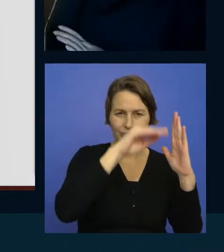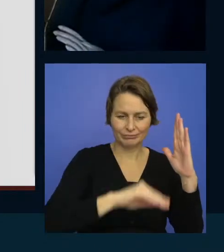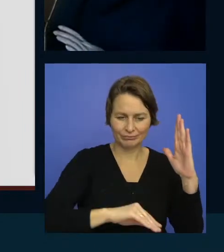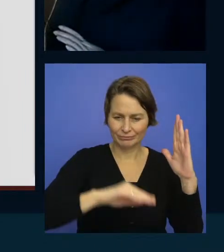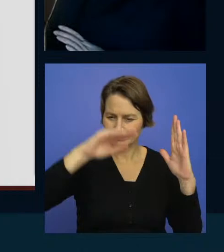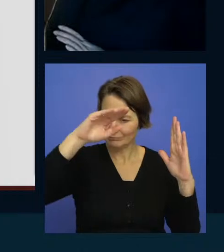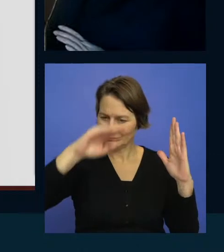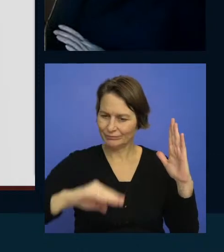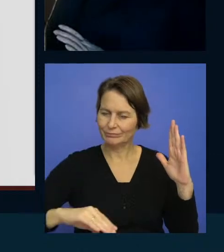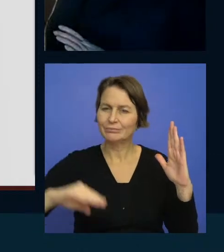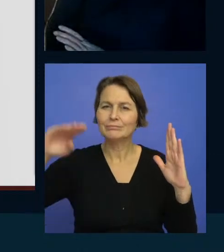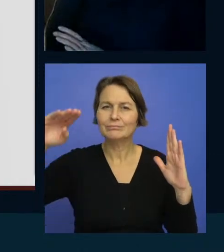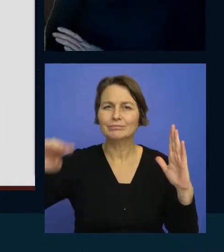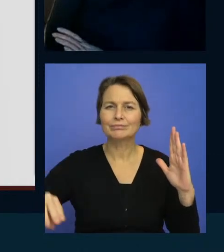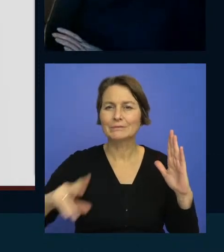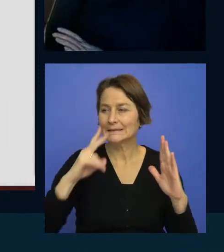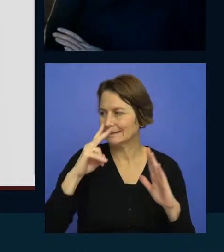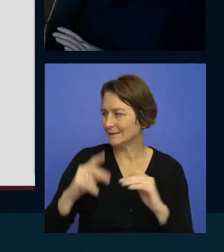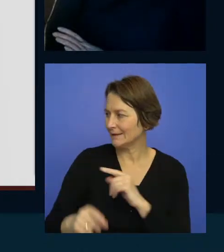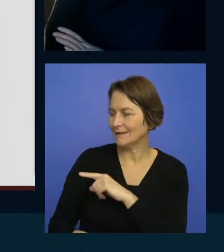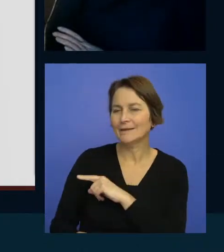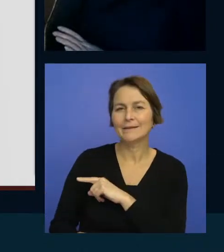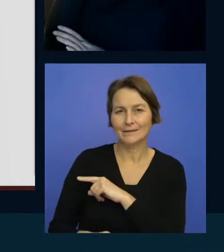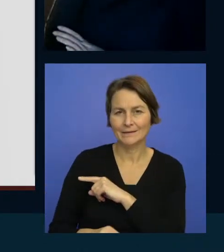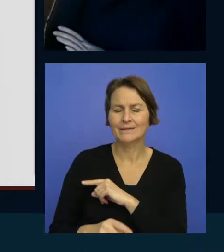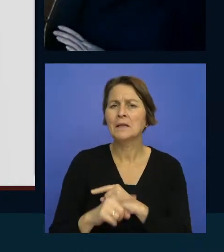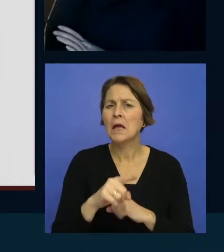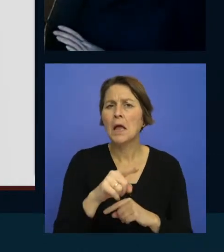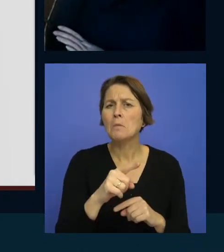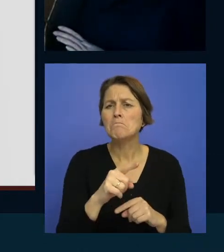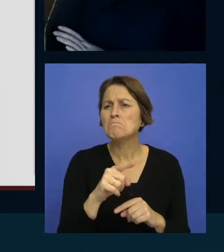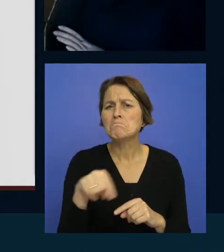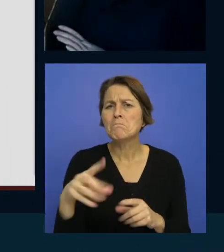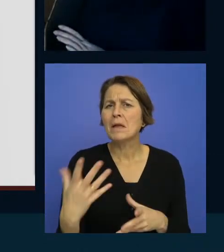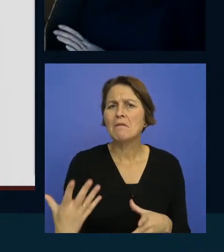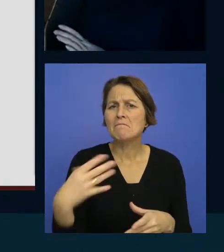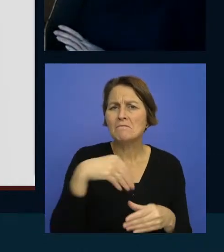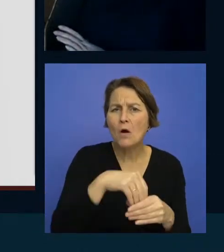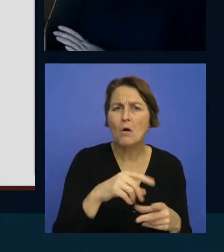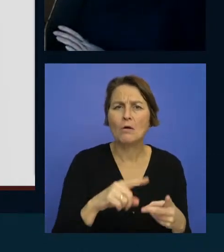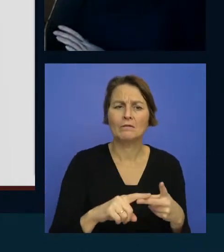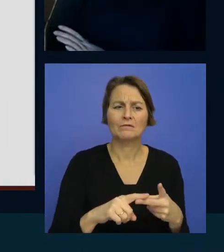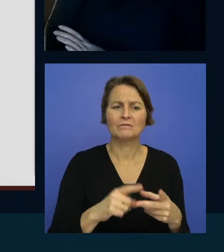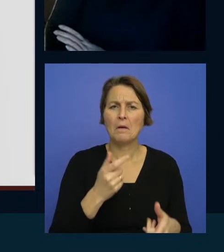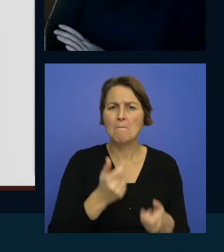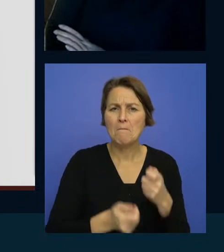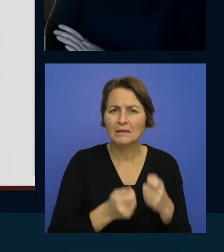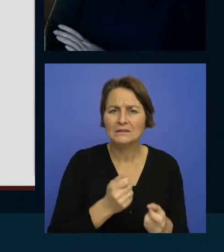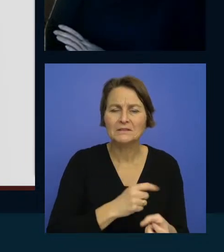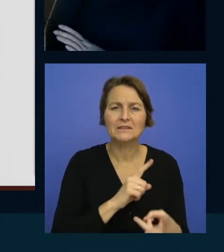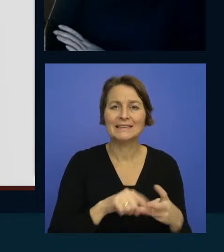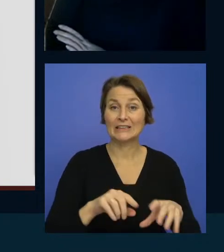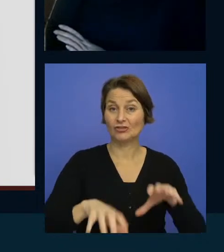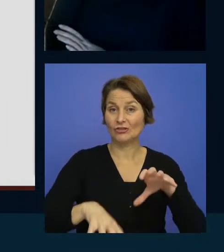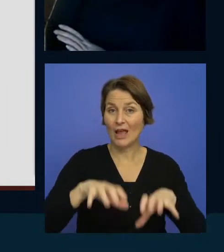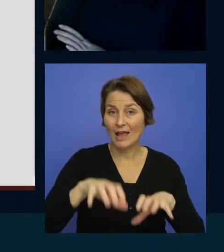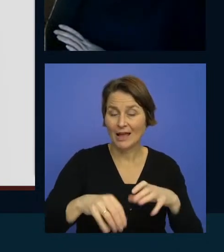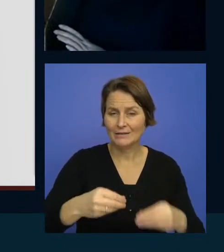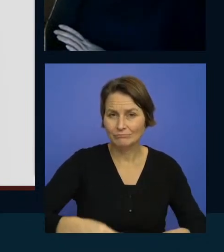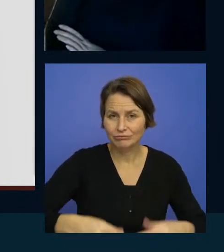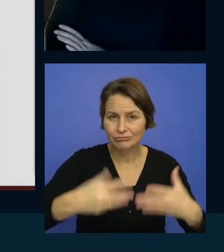stats into call participation, channel messaging, chat messaging, and